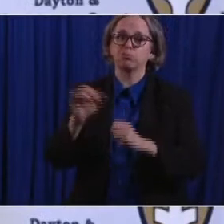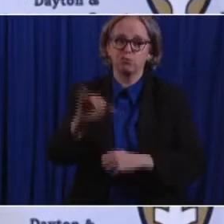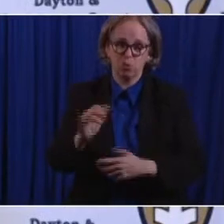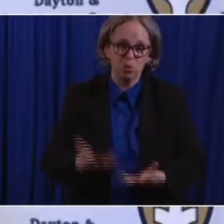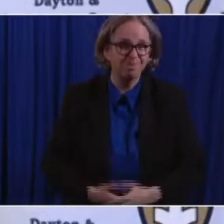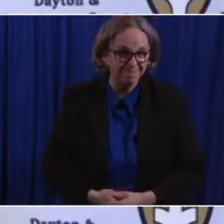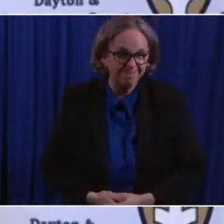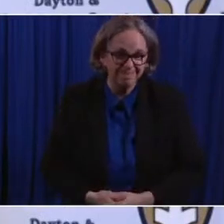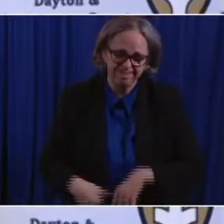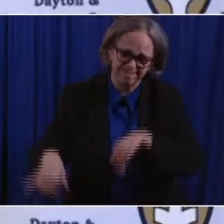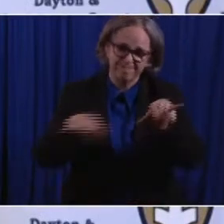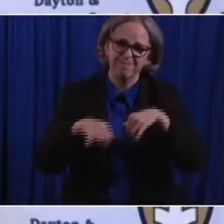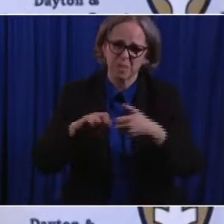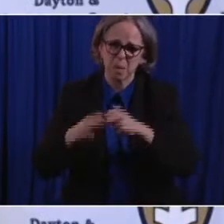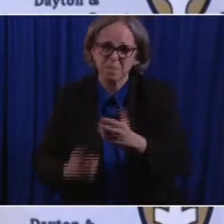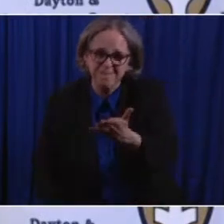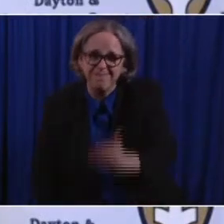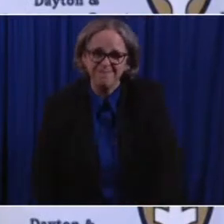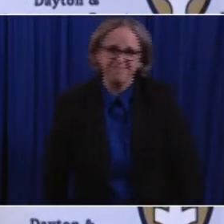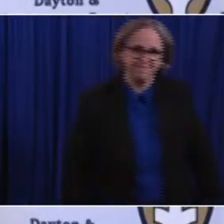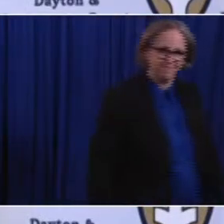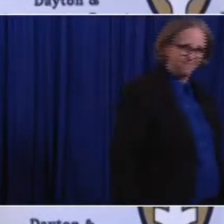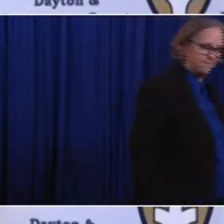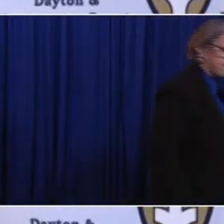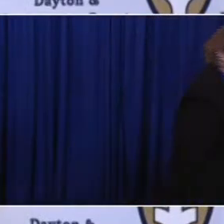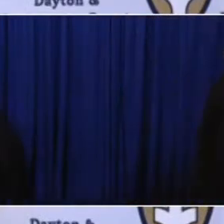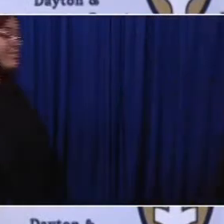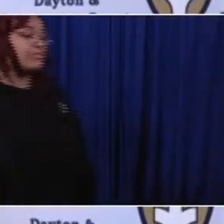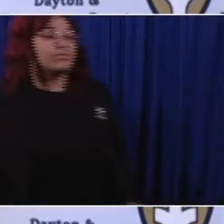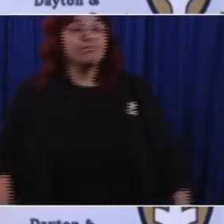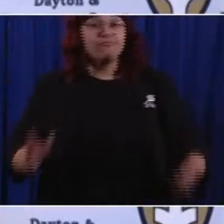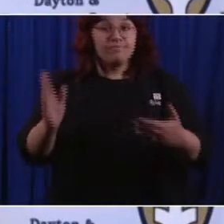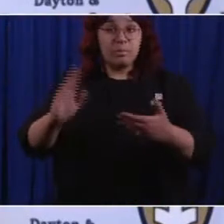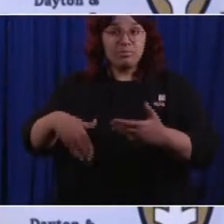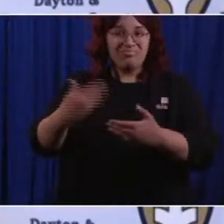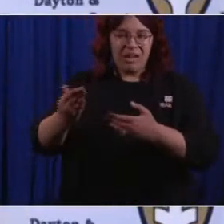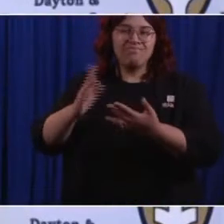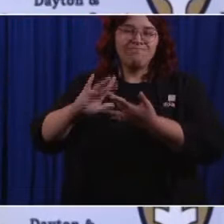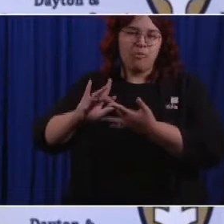Next question online is from Justin Dennis at mahoningmatters.com.